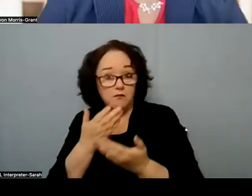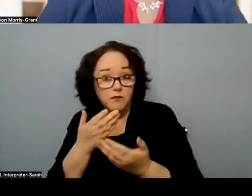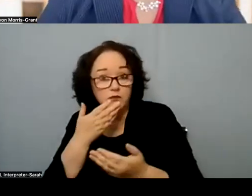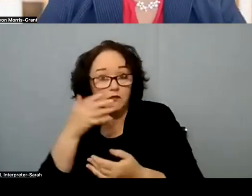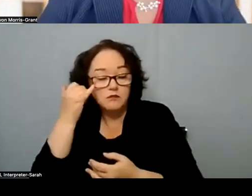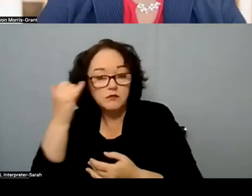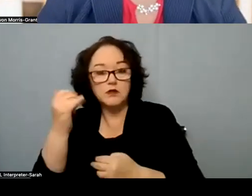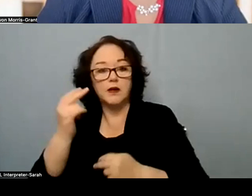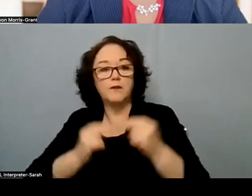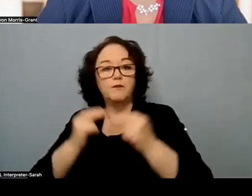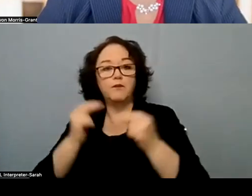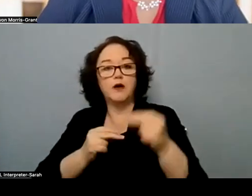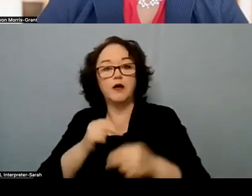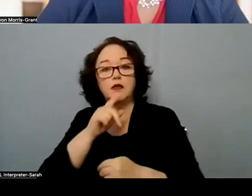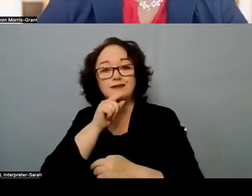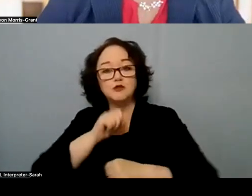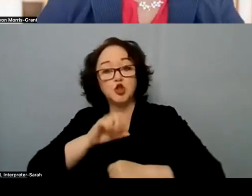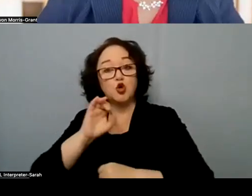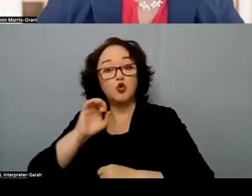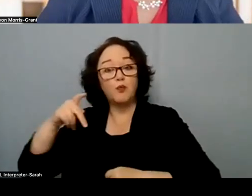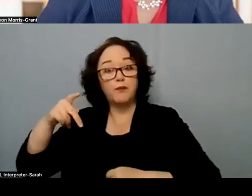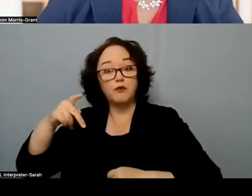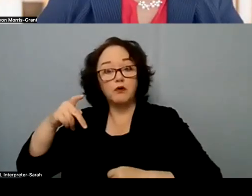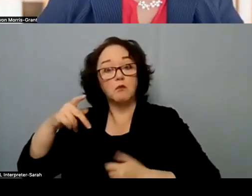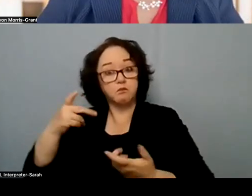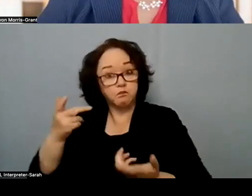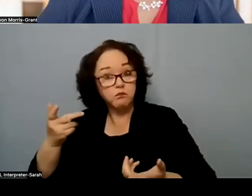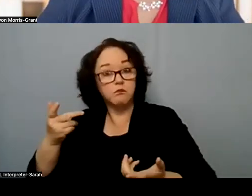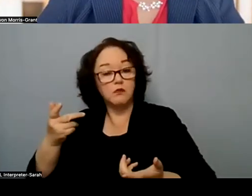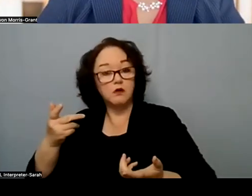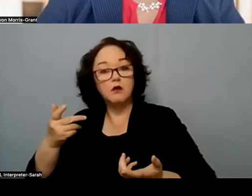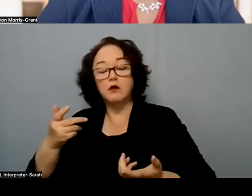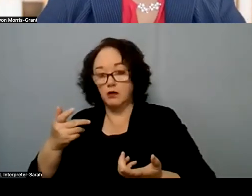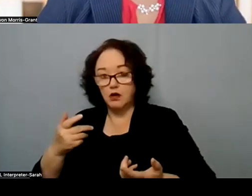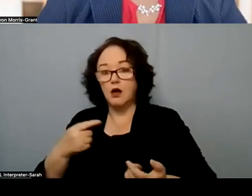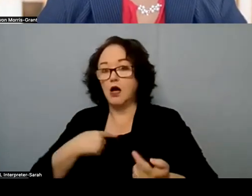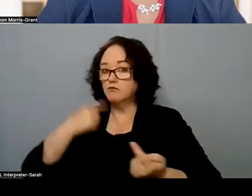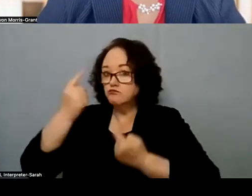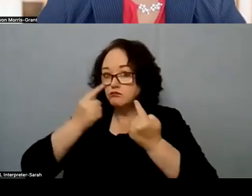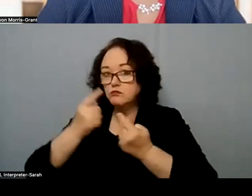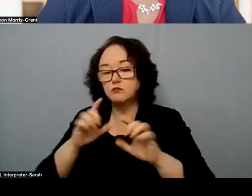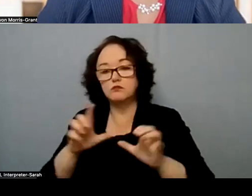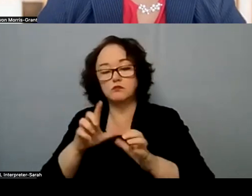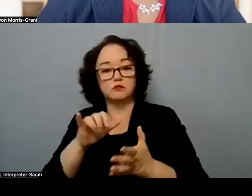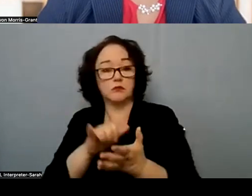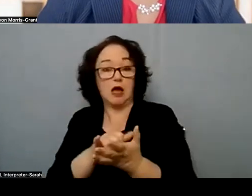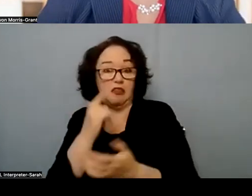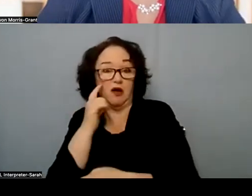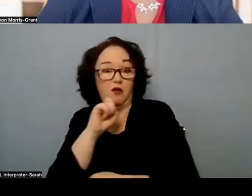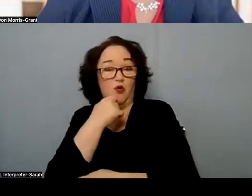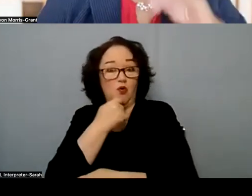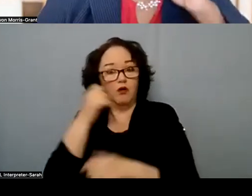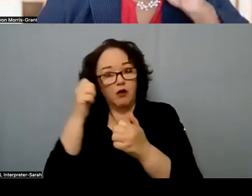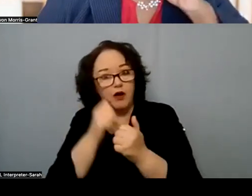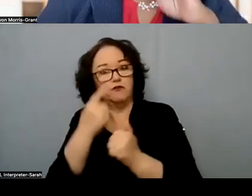So I was all about building a chicken coop. I was literally going to do that outside of one of the property, thinking it would be a cool thing for everybody to be involved.